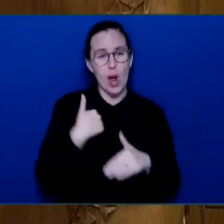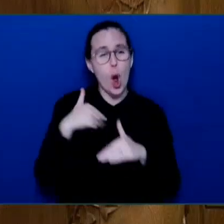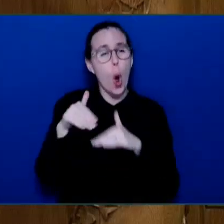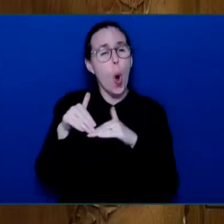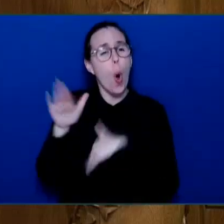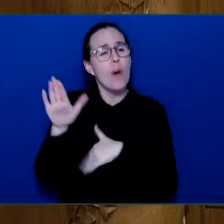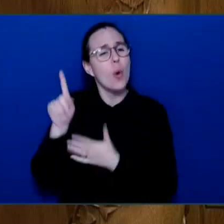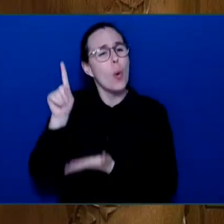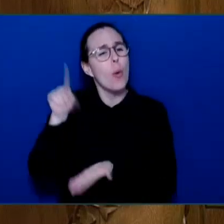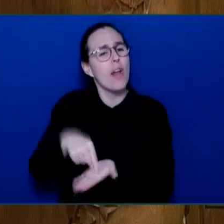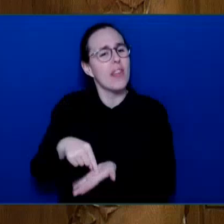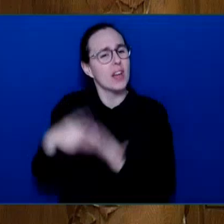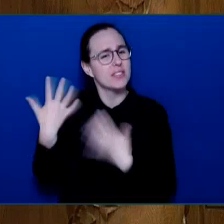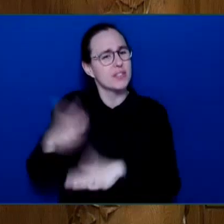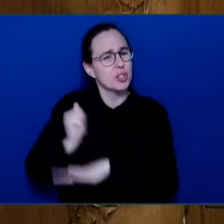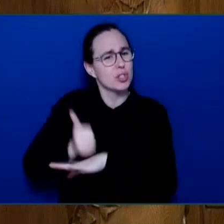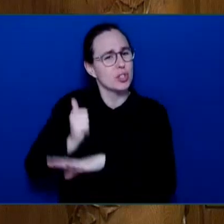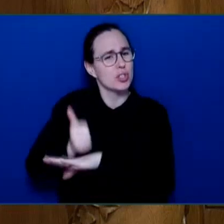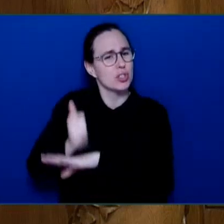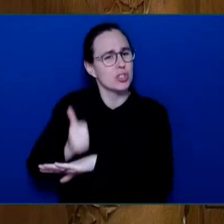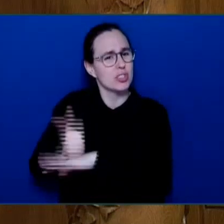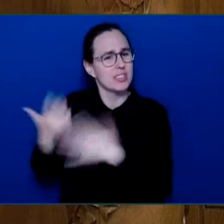Members.